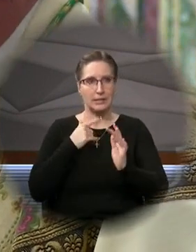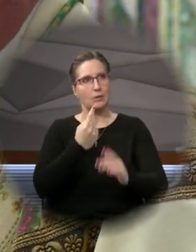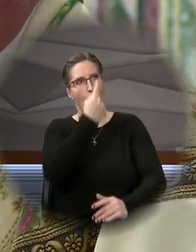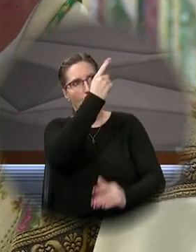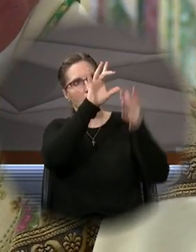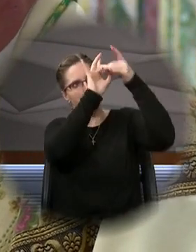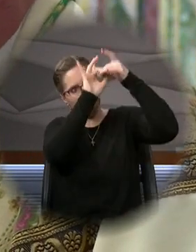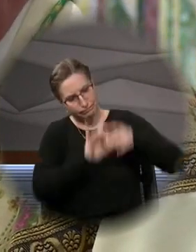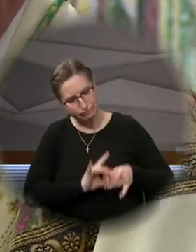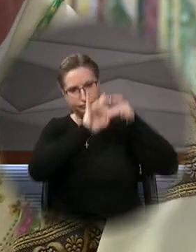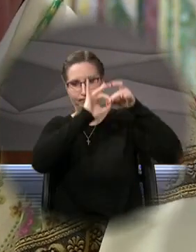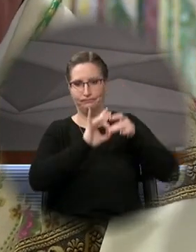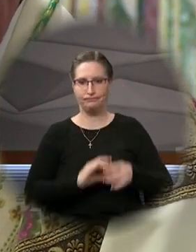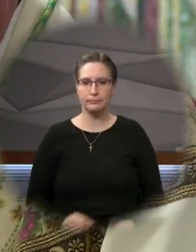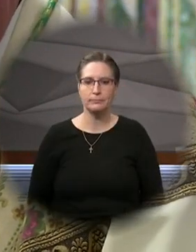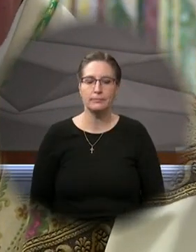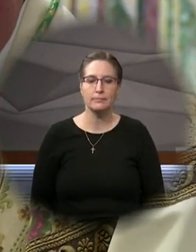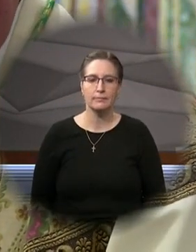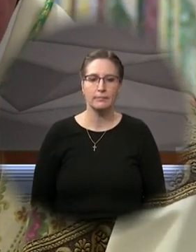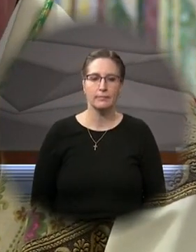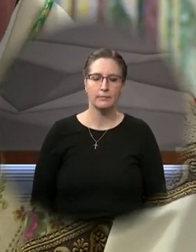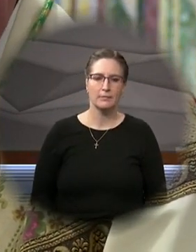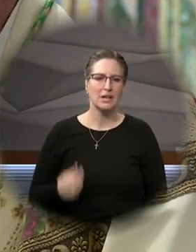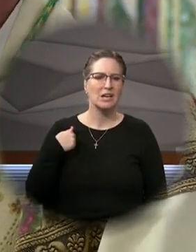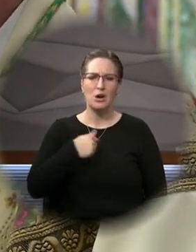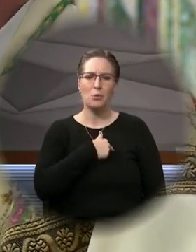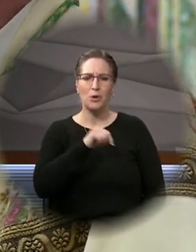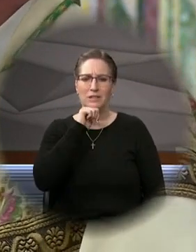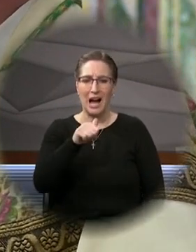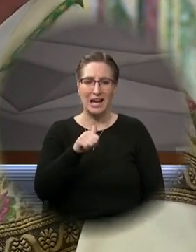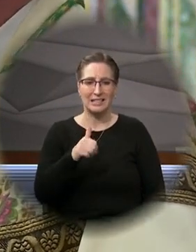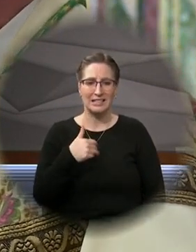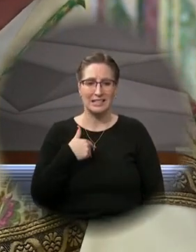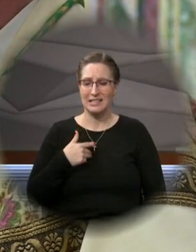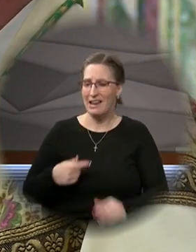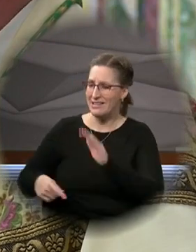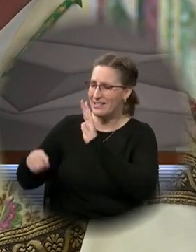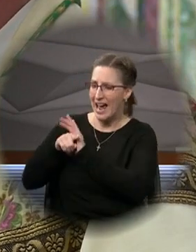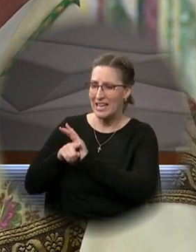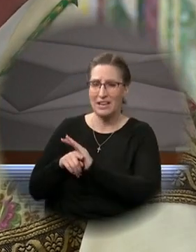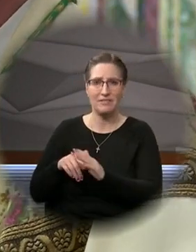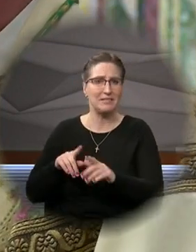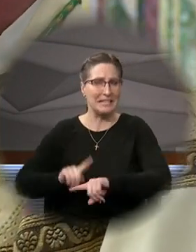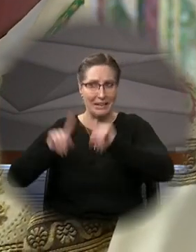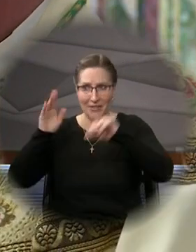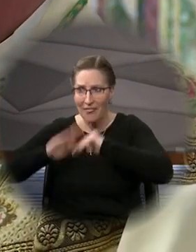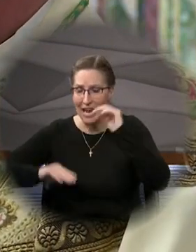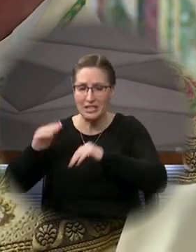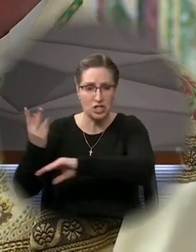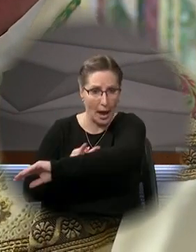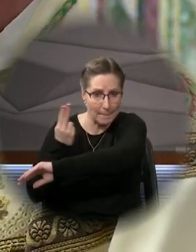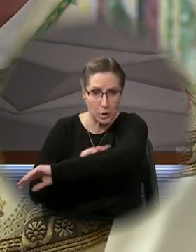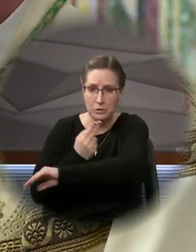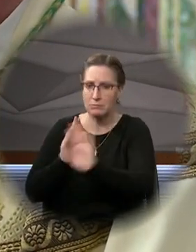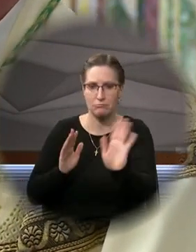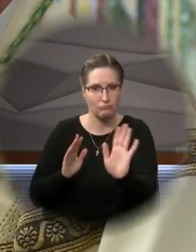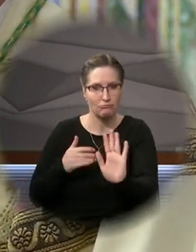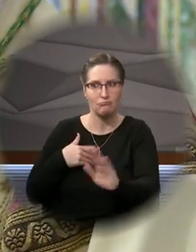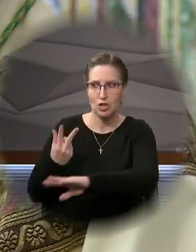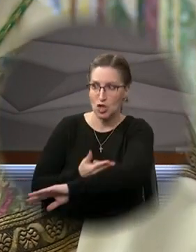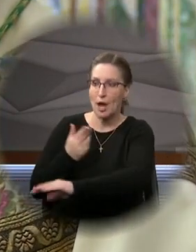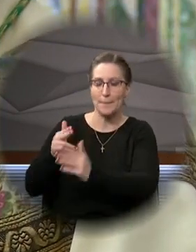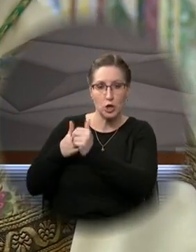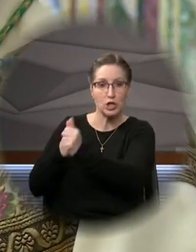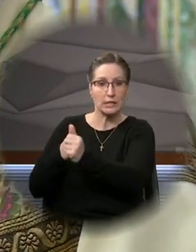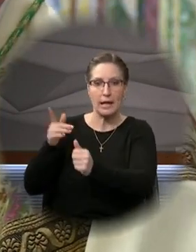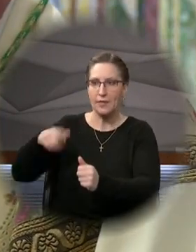us. That we are at no disadvantage in comparison to the shepherds. The shepherds were privileged to adore